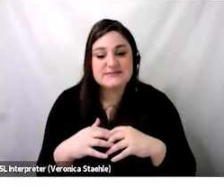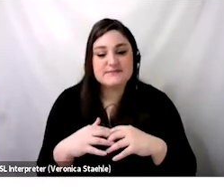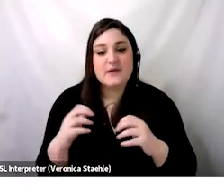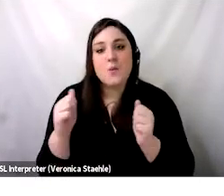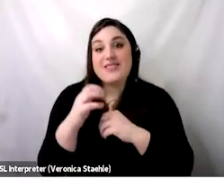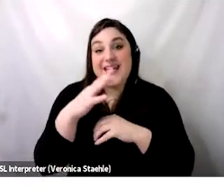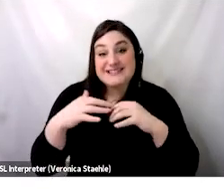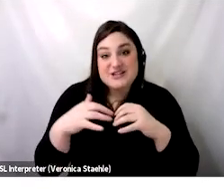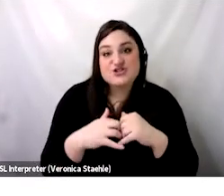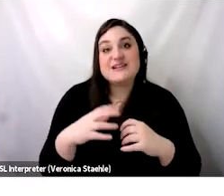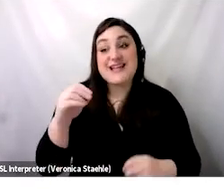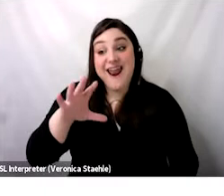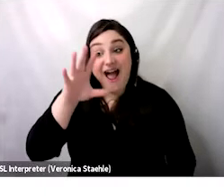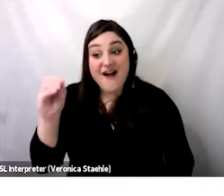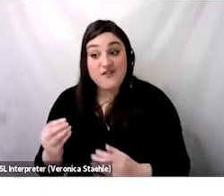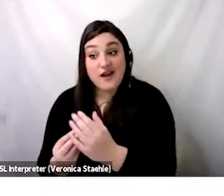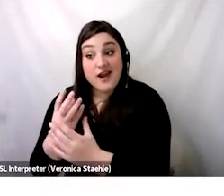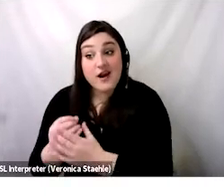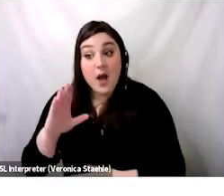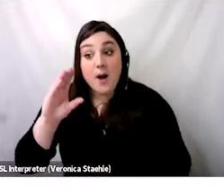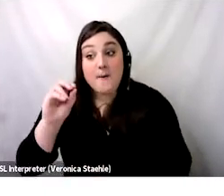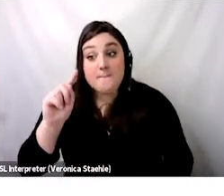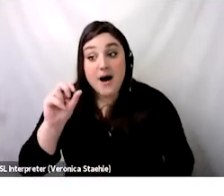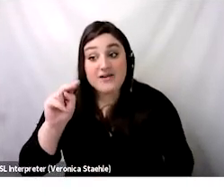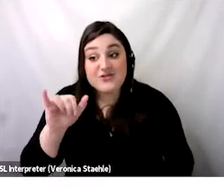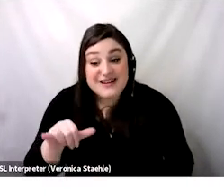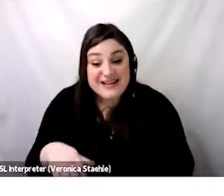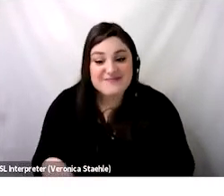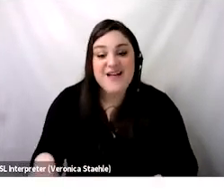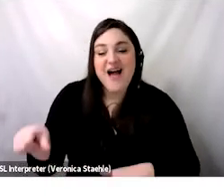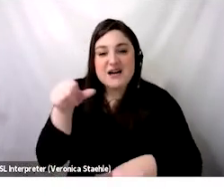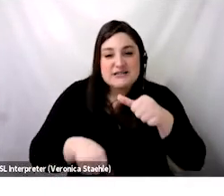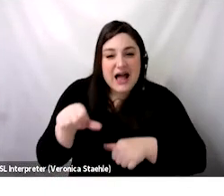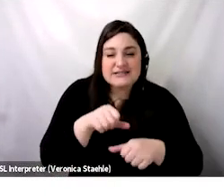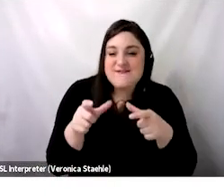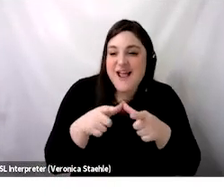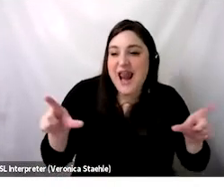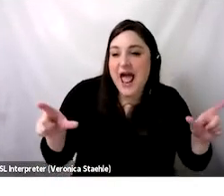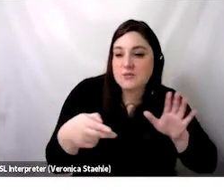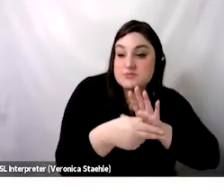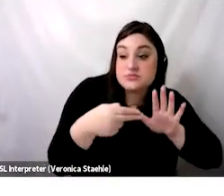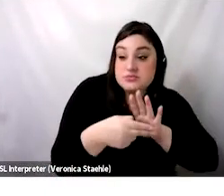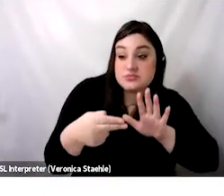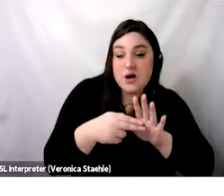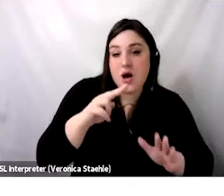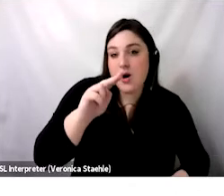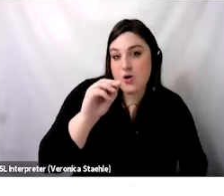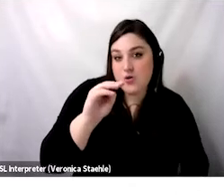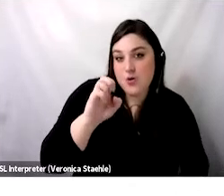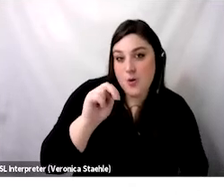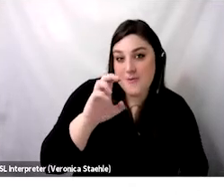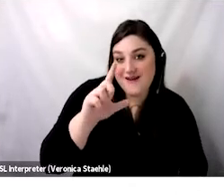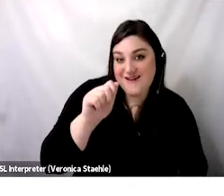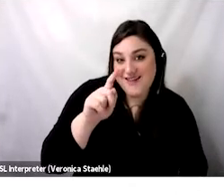botany, scientific nomenclature, genus of plants and species, this knowledge of